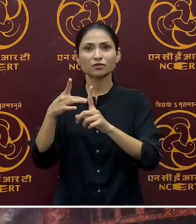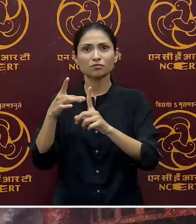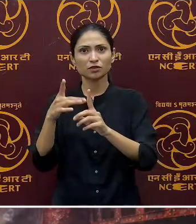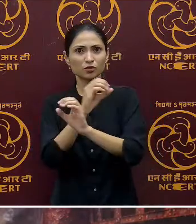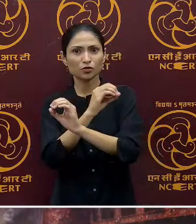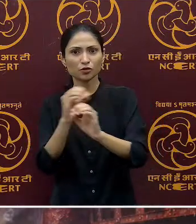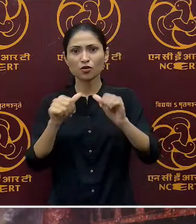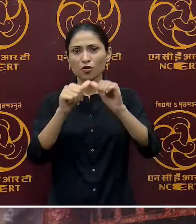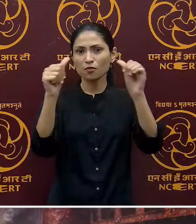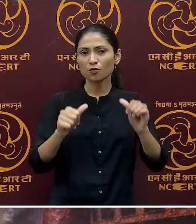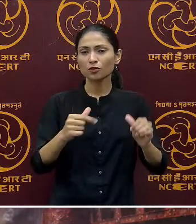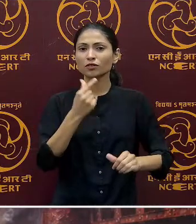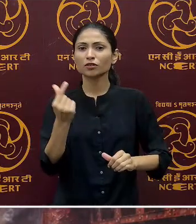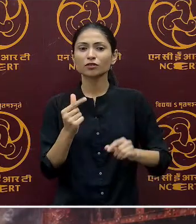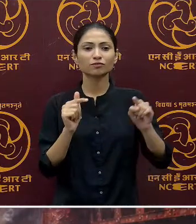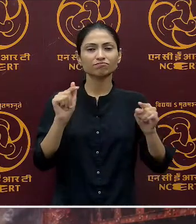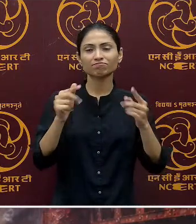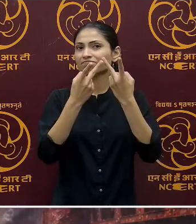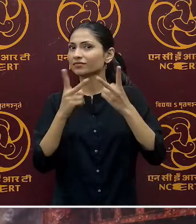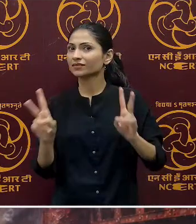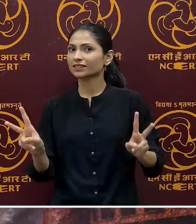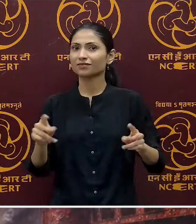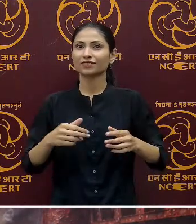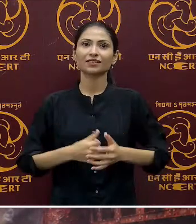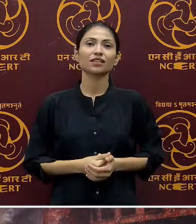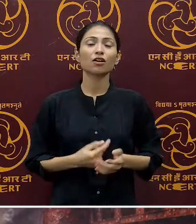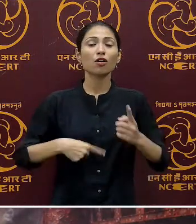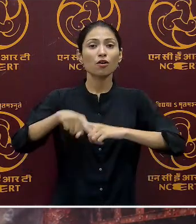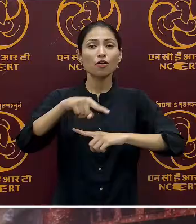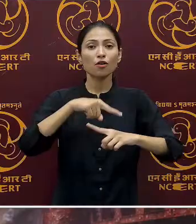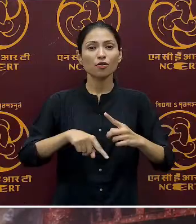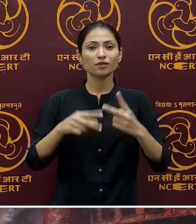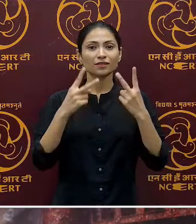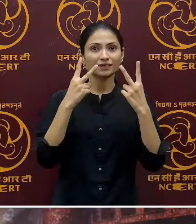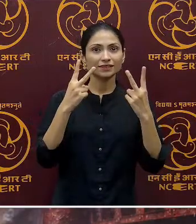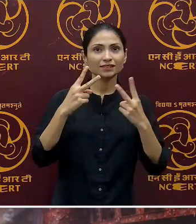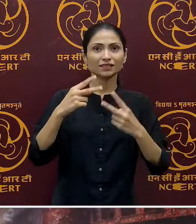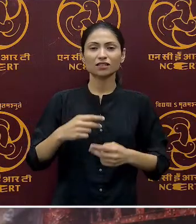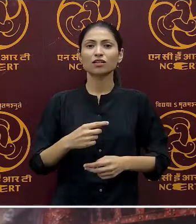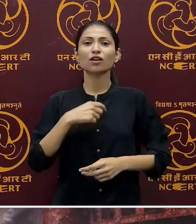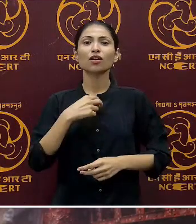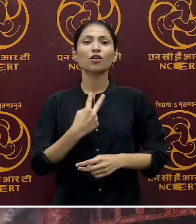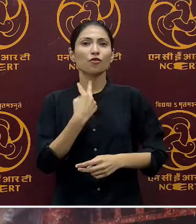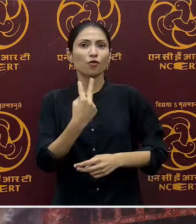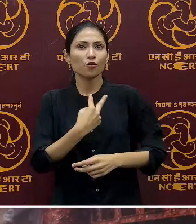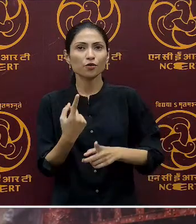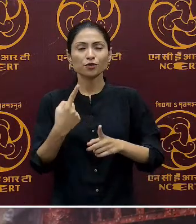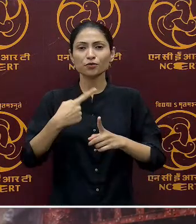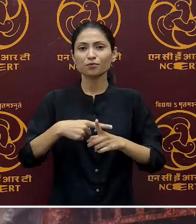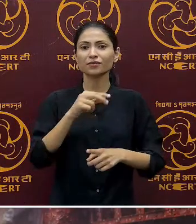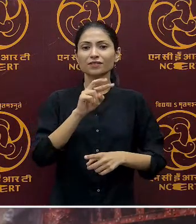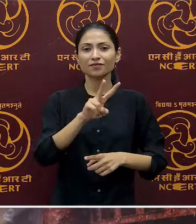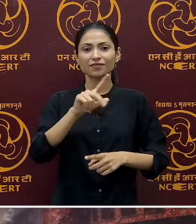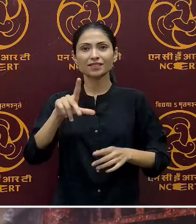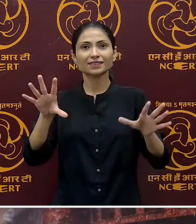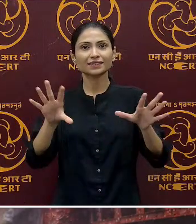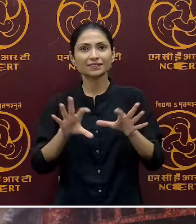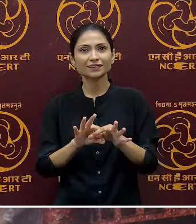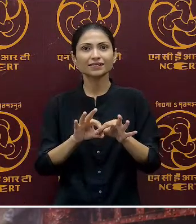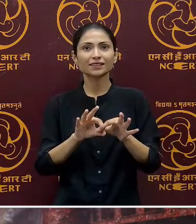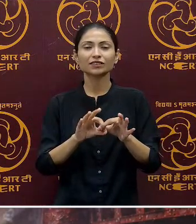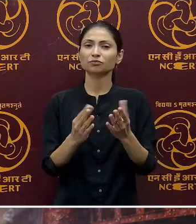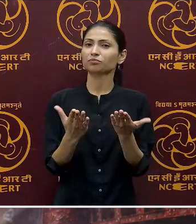we will see that e-textbook, audio content and virtual lab content is available. Now we will click on this virtual lab